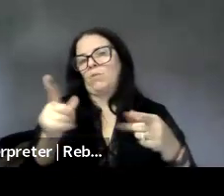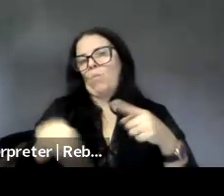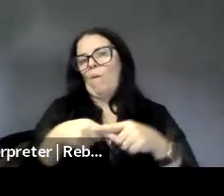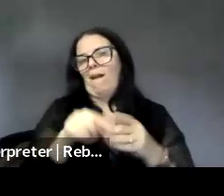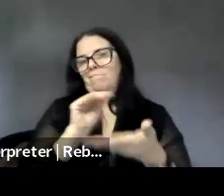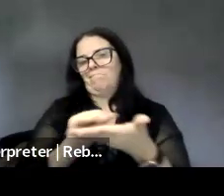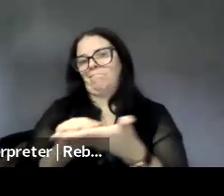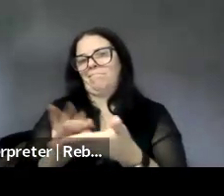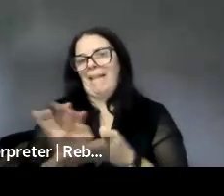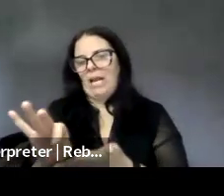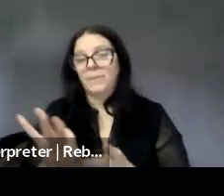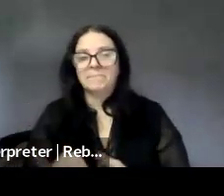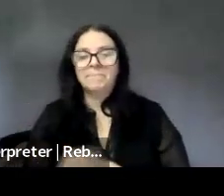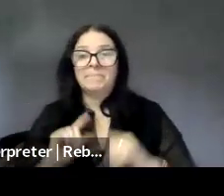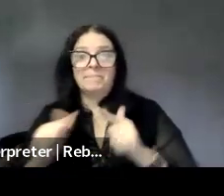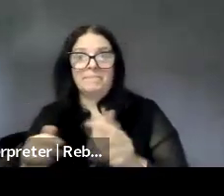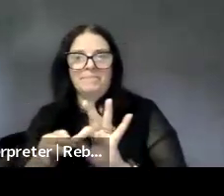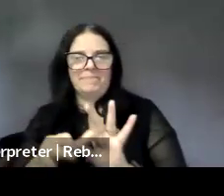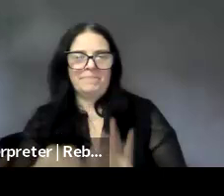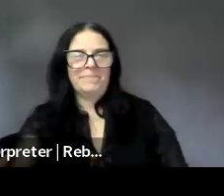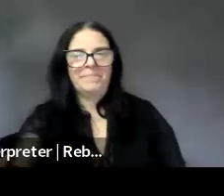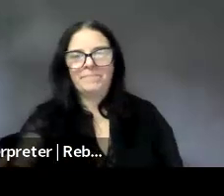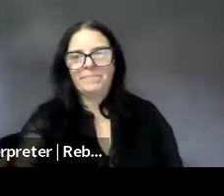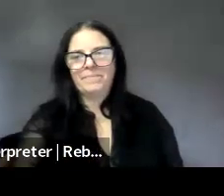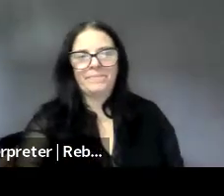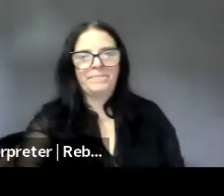it was happening. So